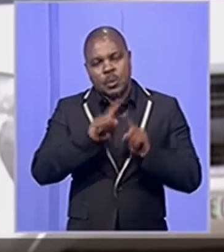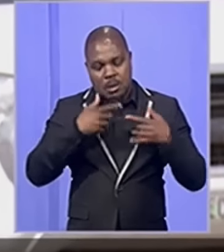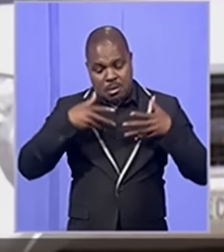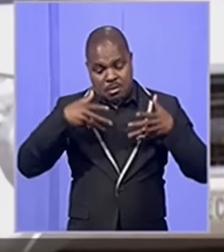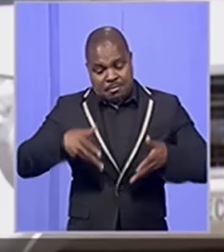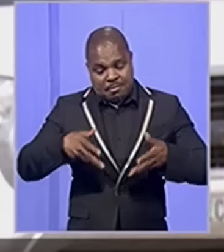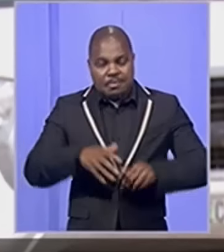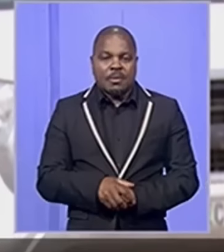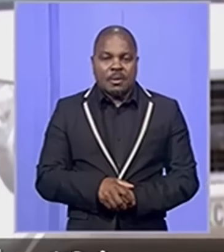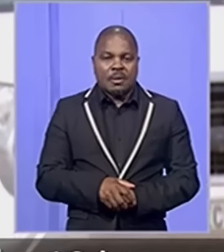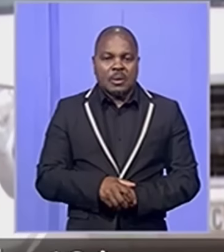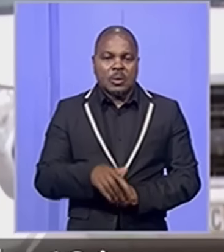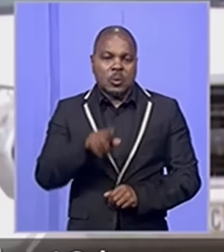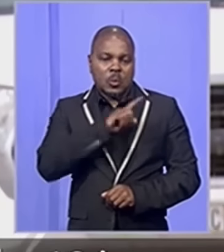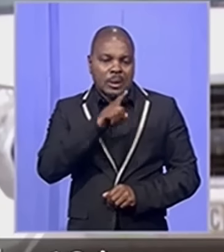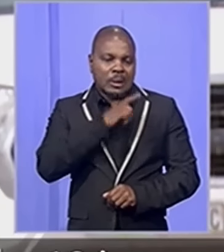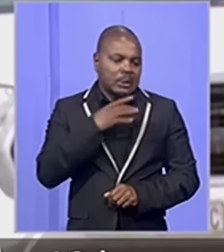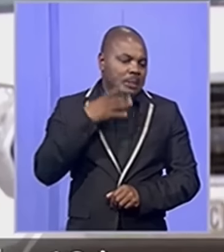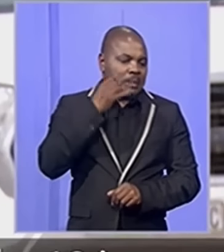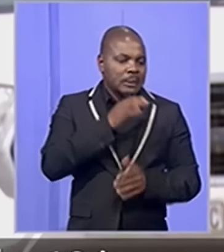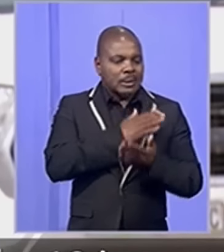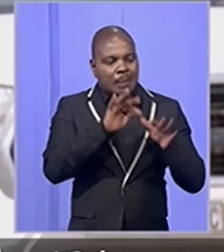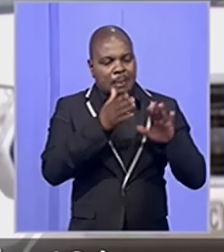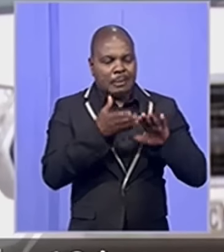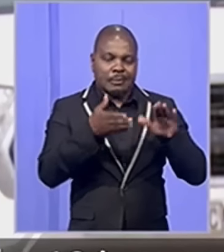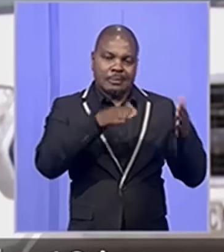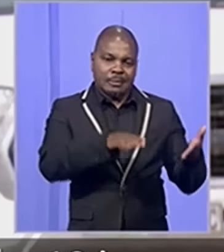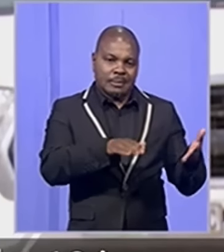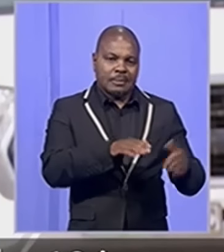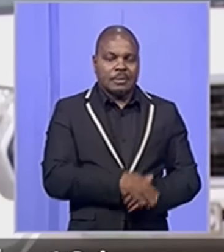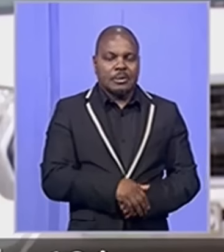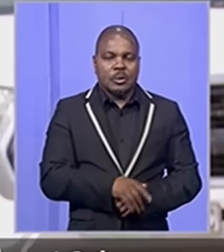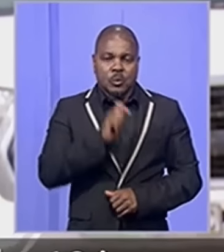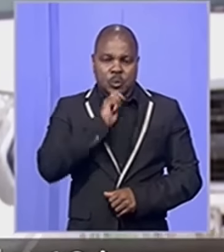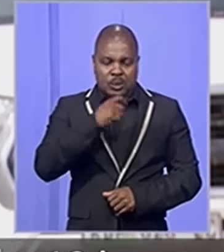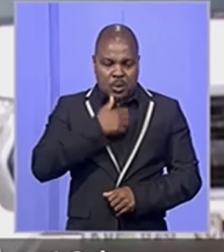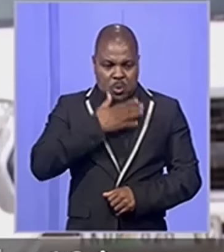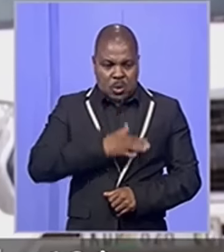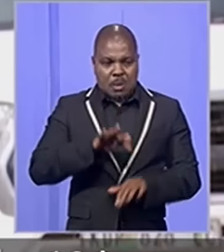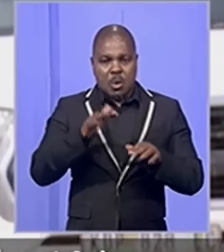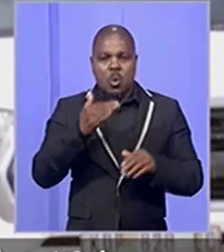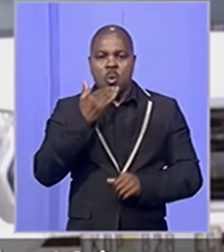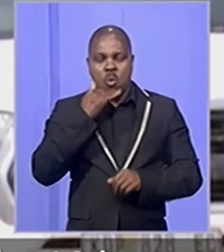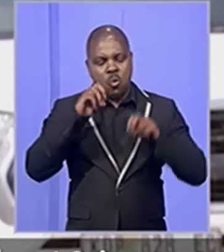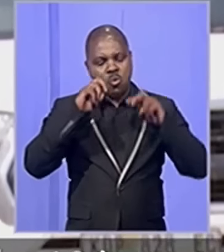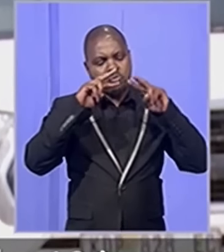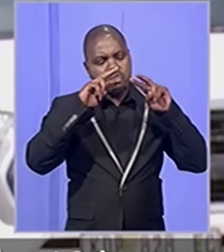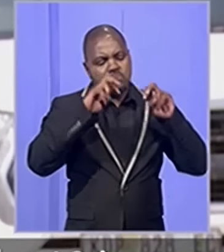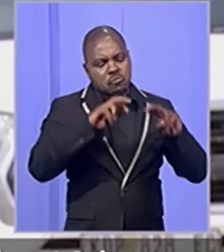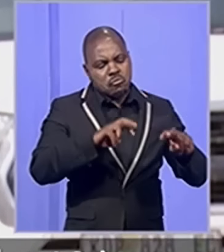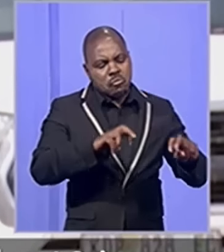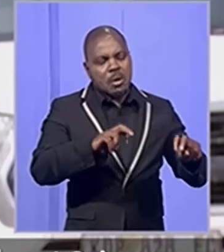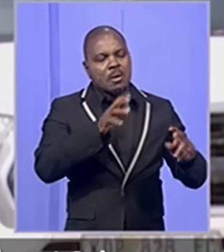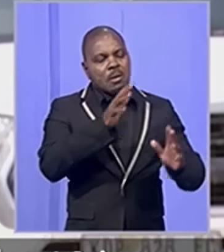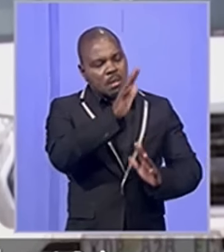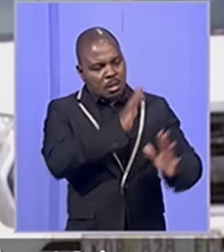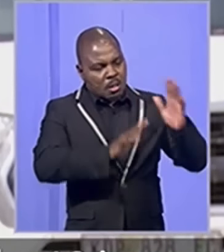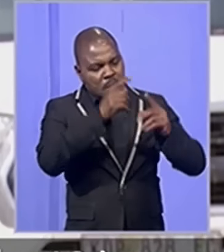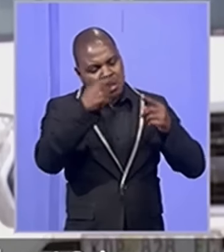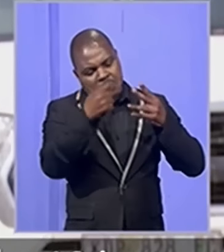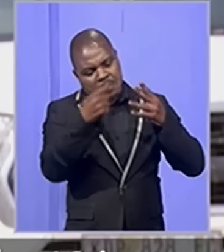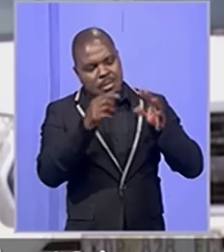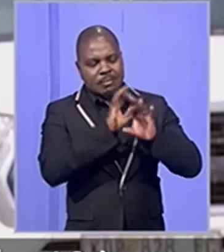today, having to speak about people that has left us, and we would want the people that are doing the investigation, yes, to give us the details so